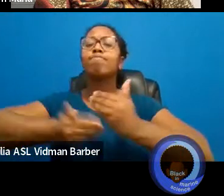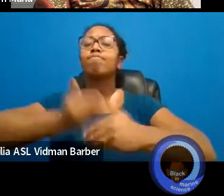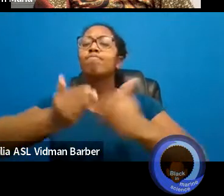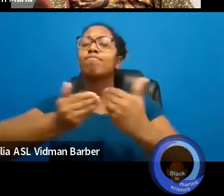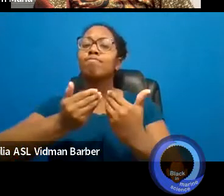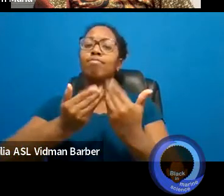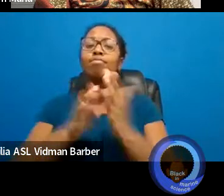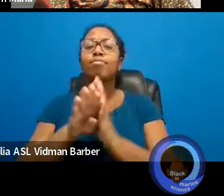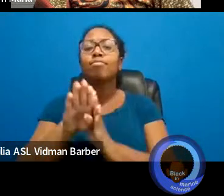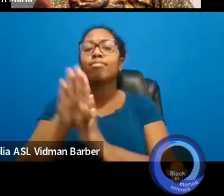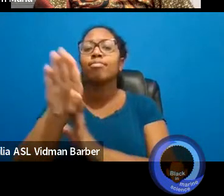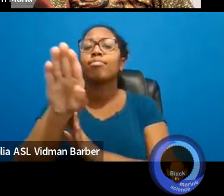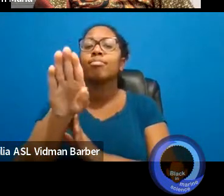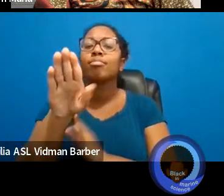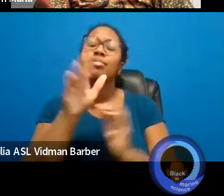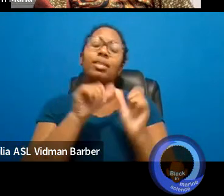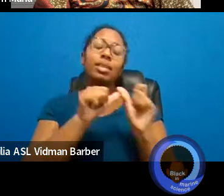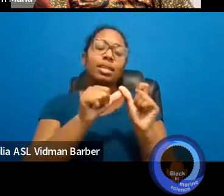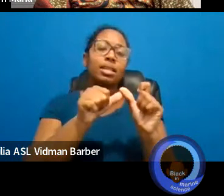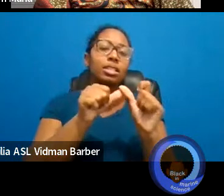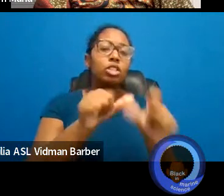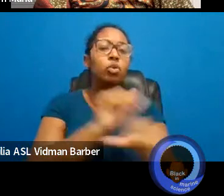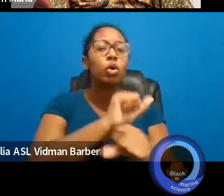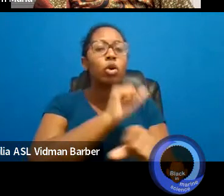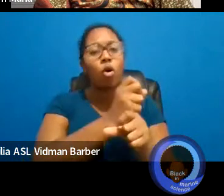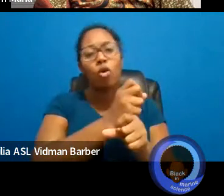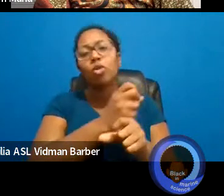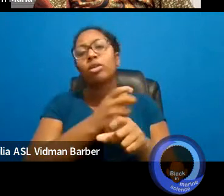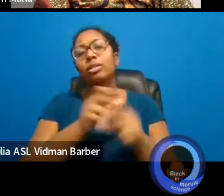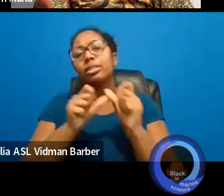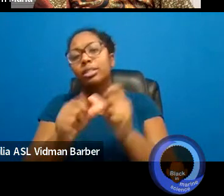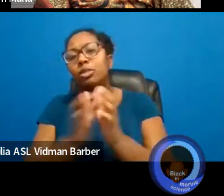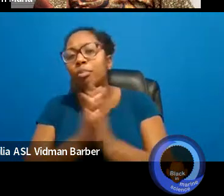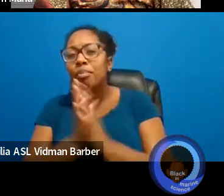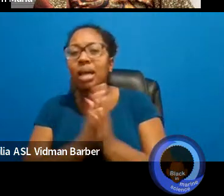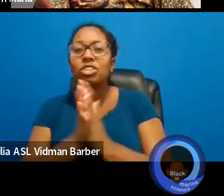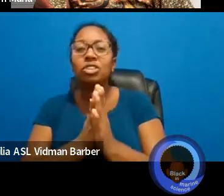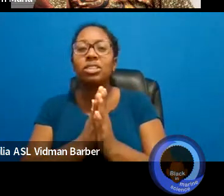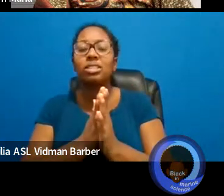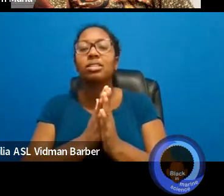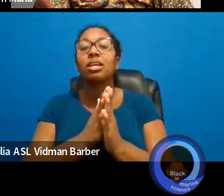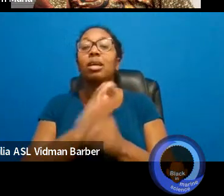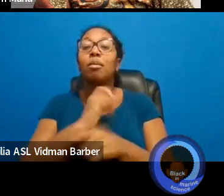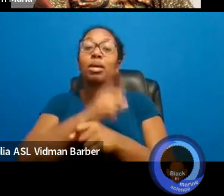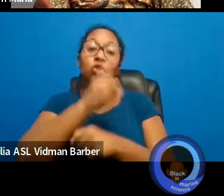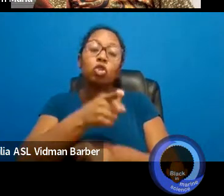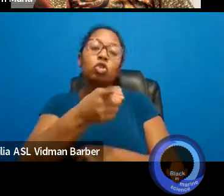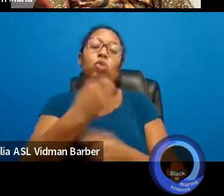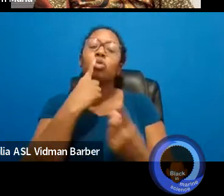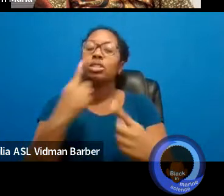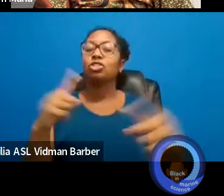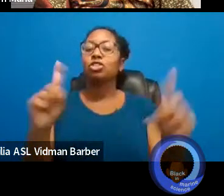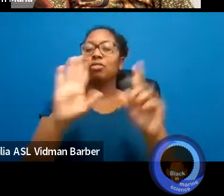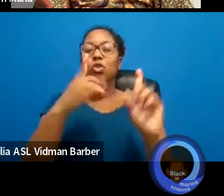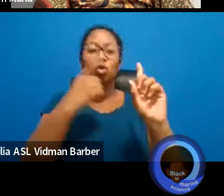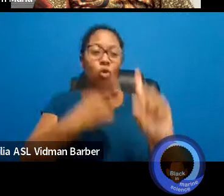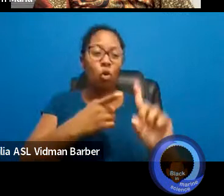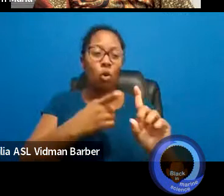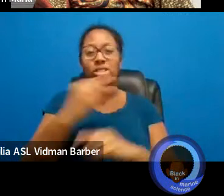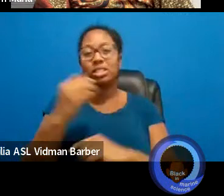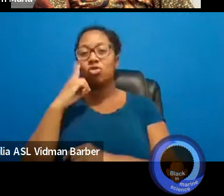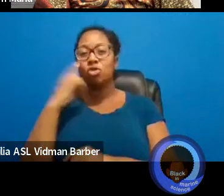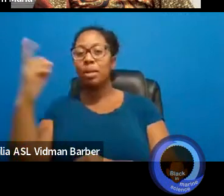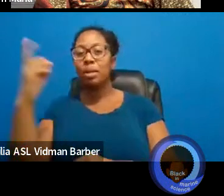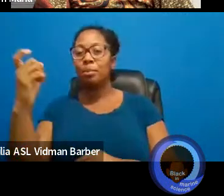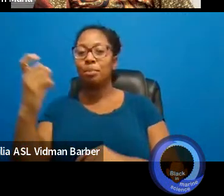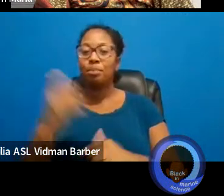So keep the passion, keep working hard, keep your head high, and then make sure that you achieve your dreams and your goals that you have set for